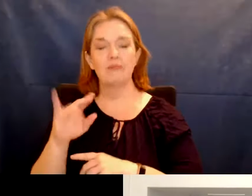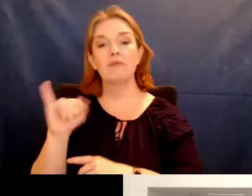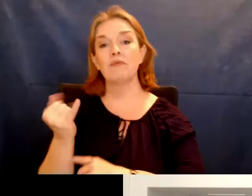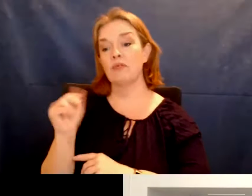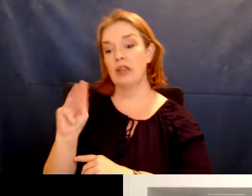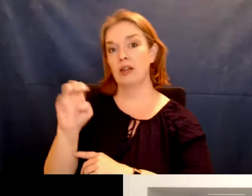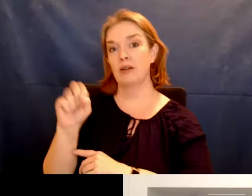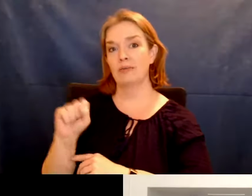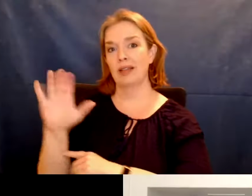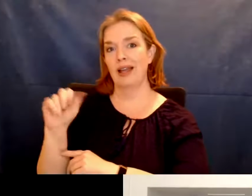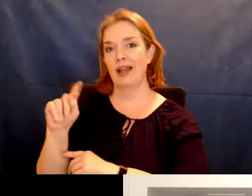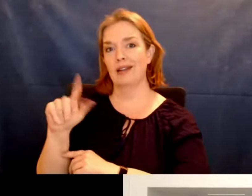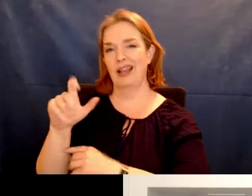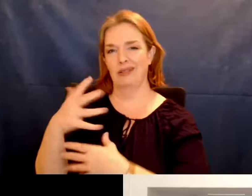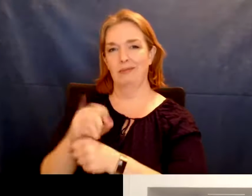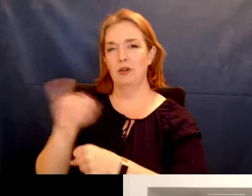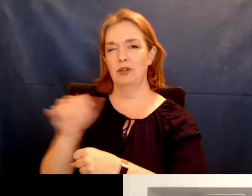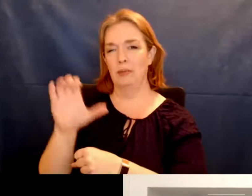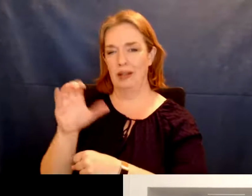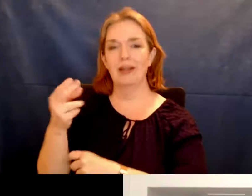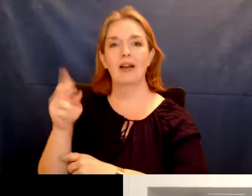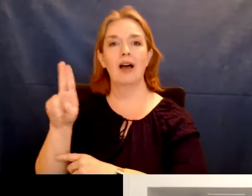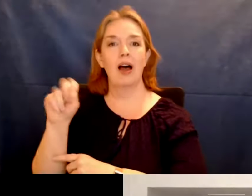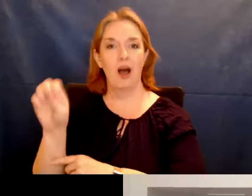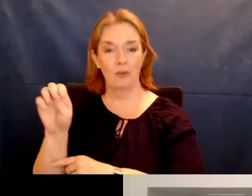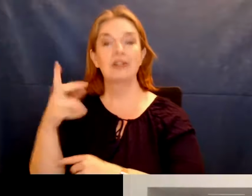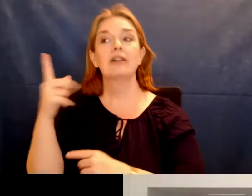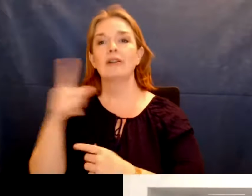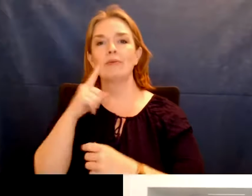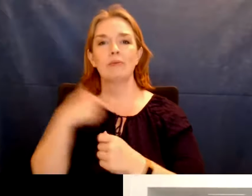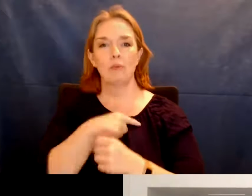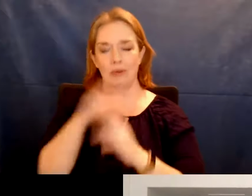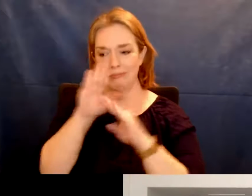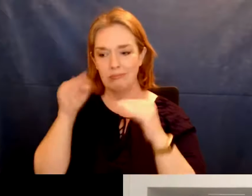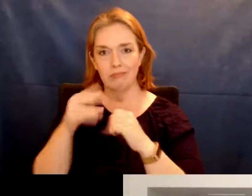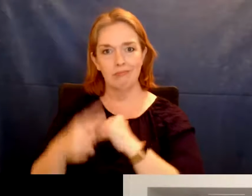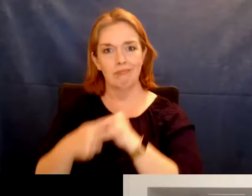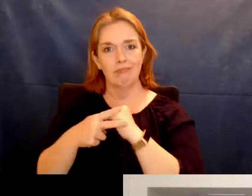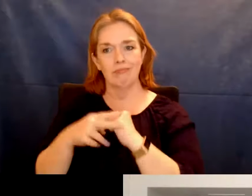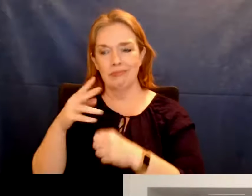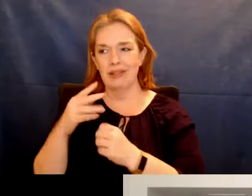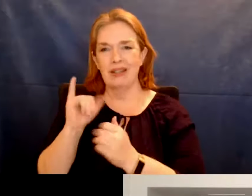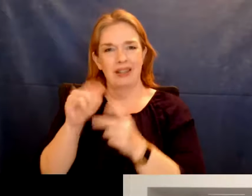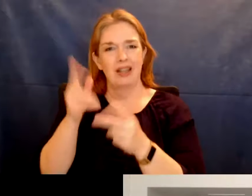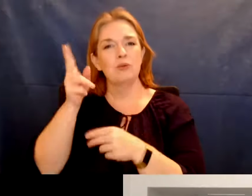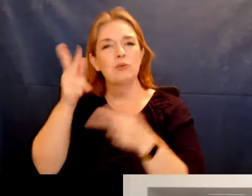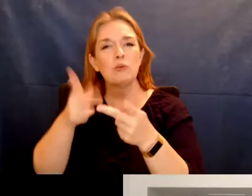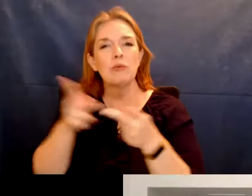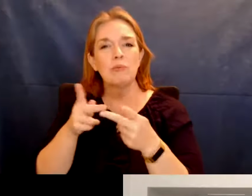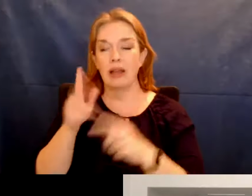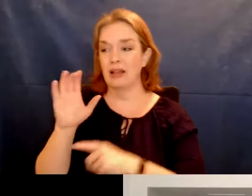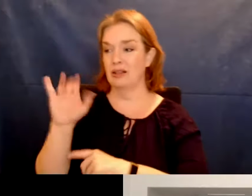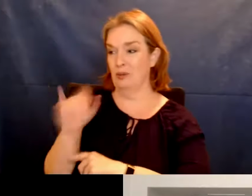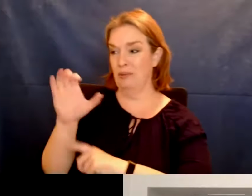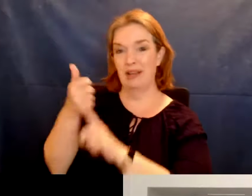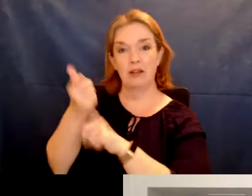research, residency programs, and conservation of the historic spaces where Castle lived and worked for over 4 decades. The James